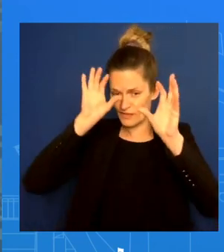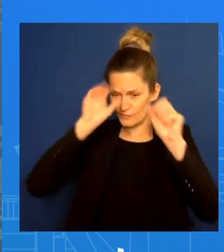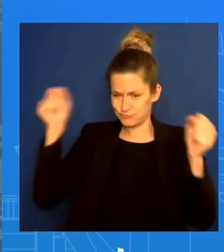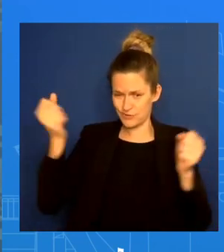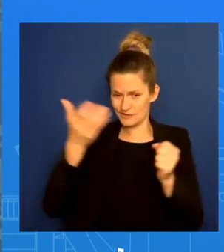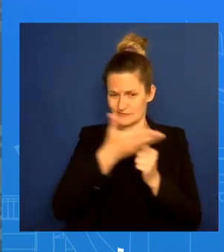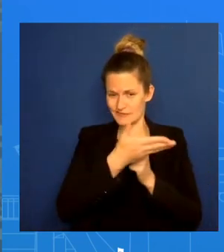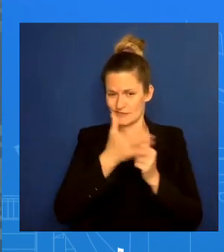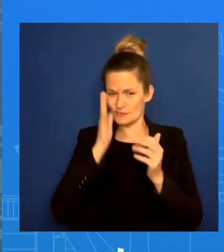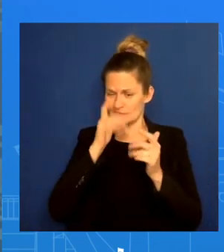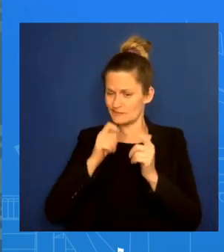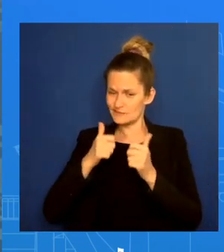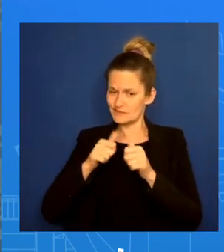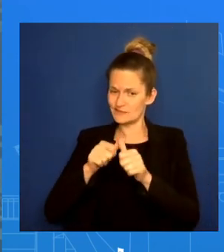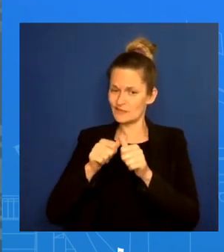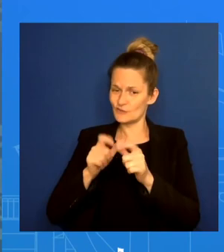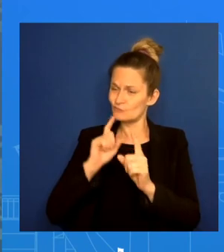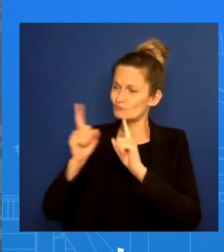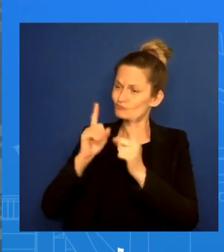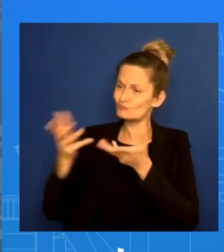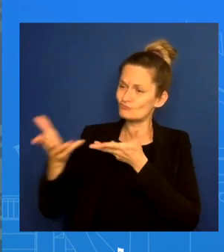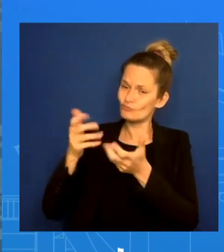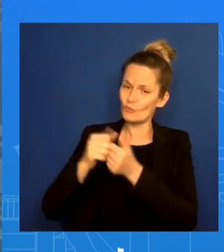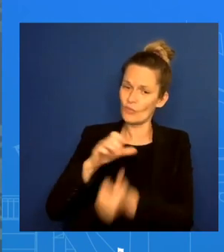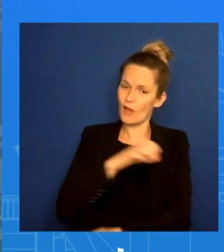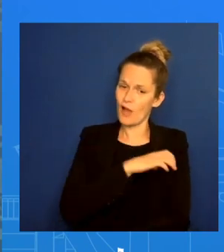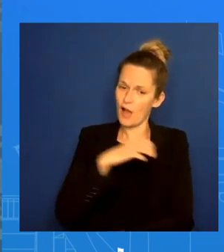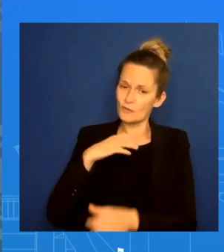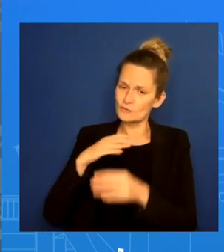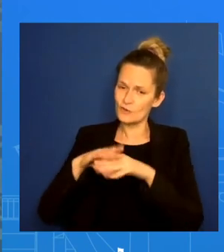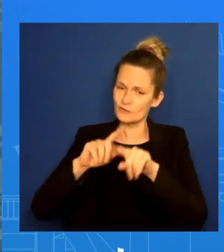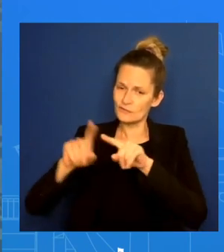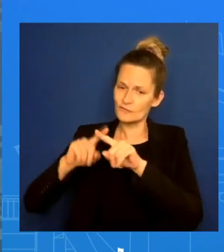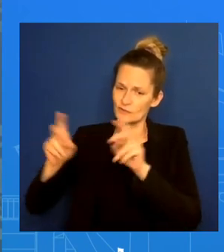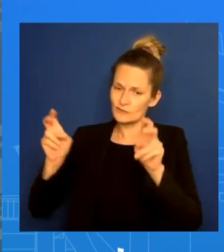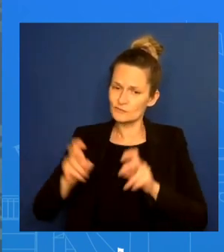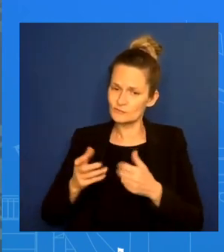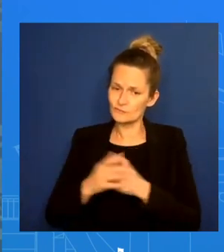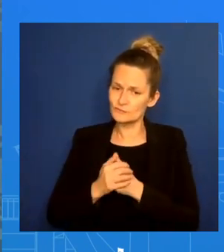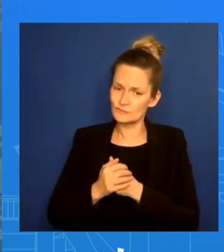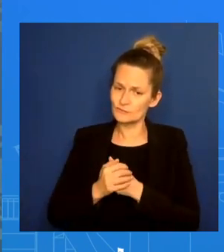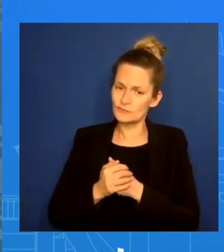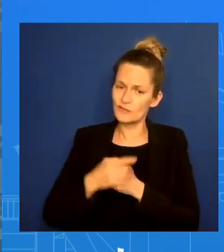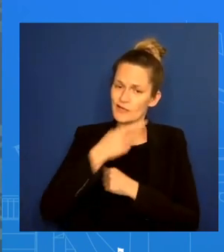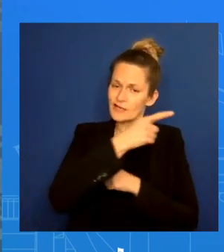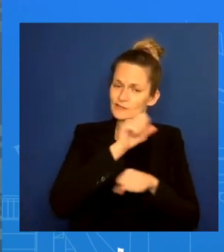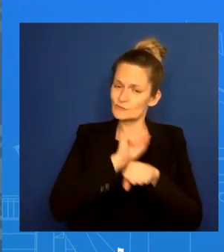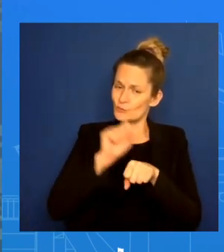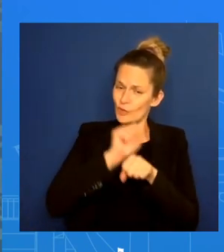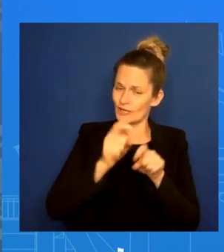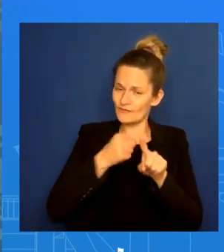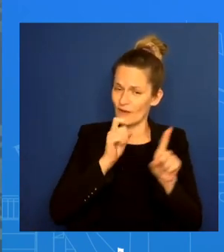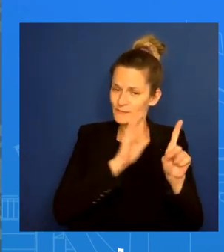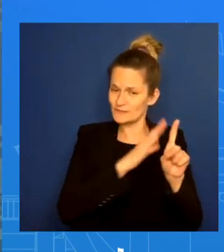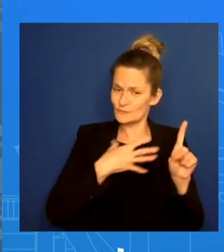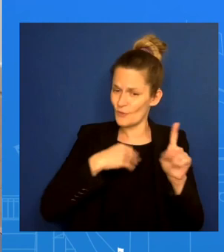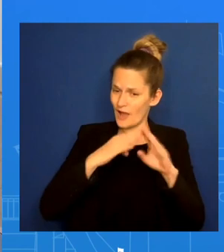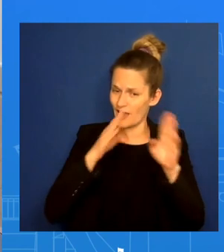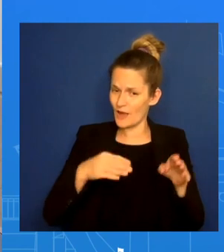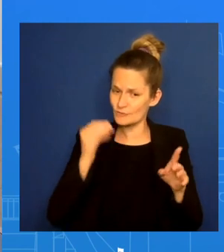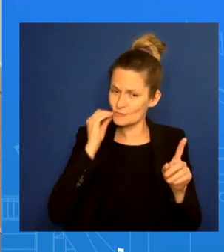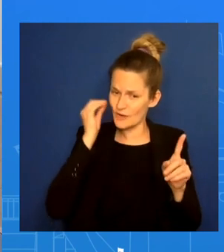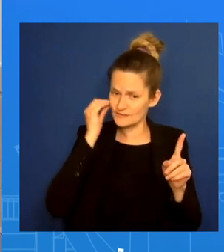one of the many things that he did while he was working from the White House residence. I don't have anything new to share on a particular